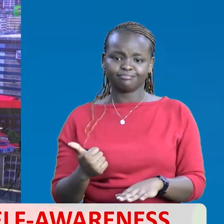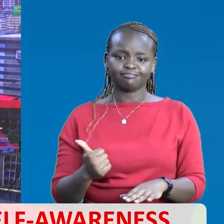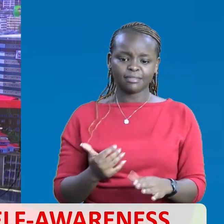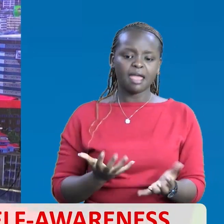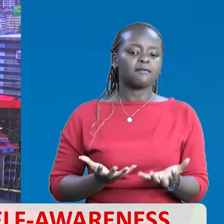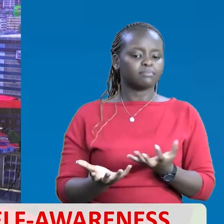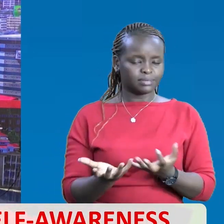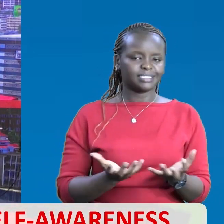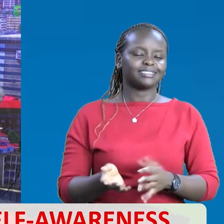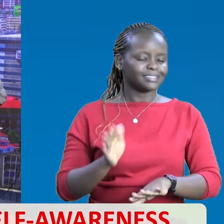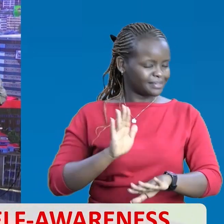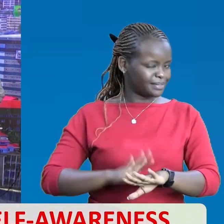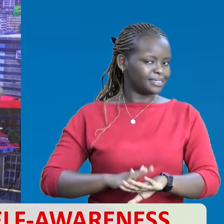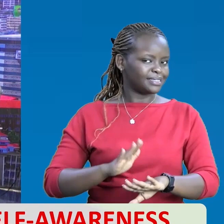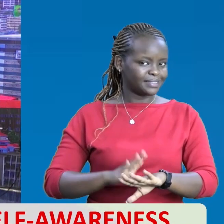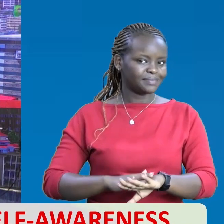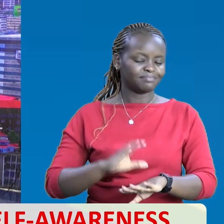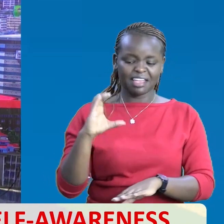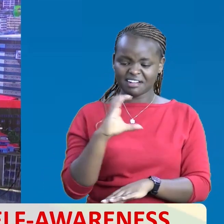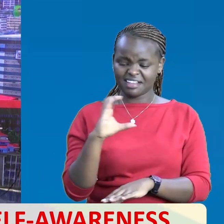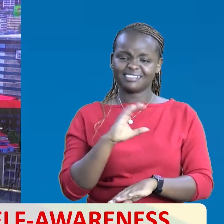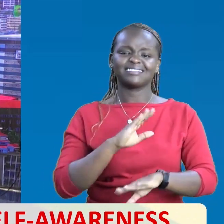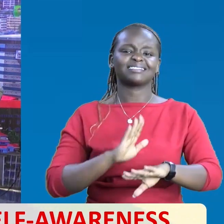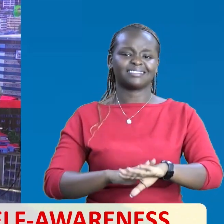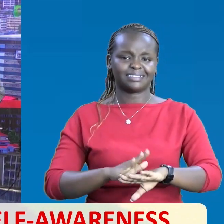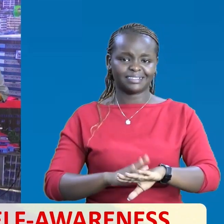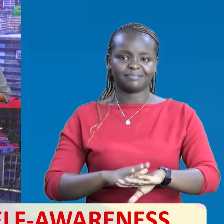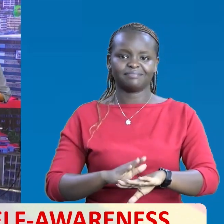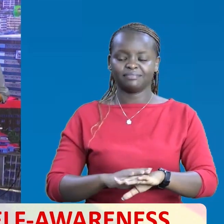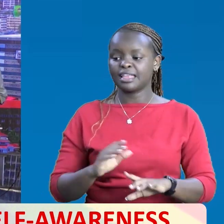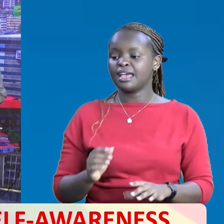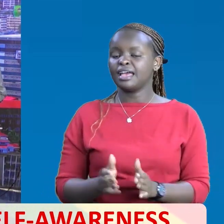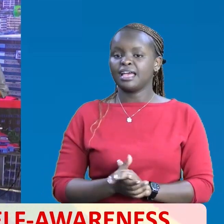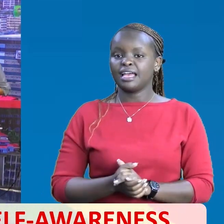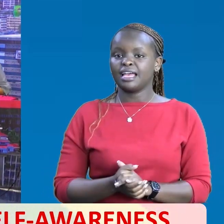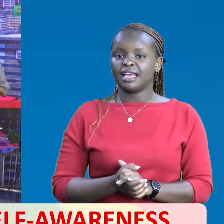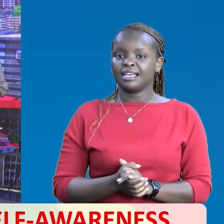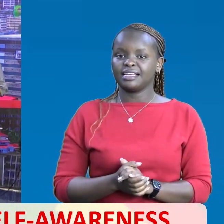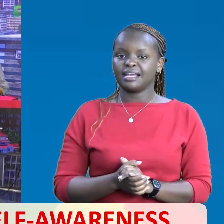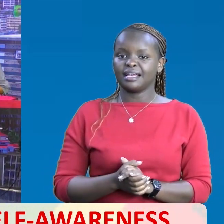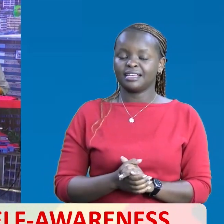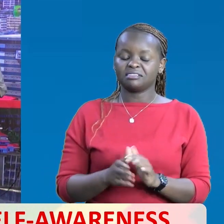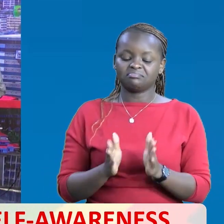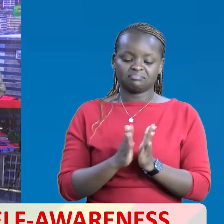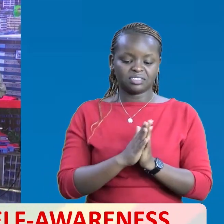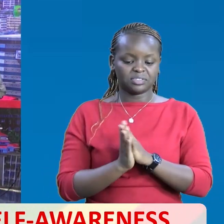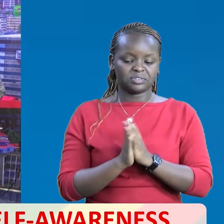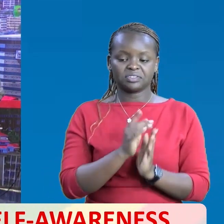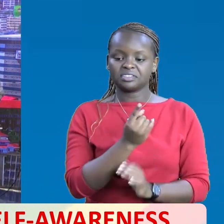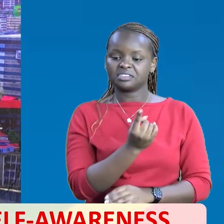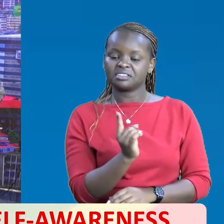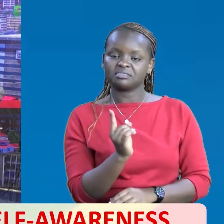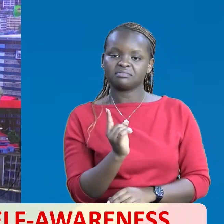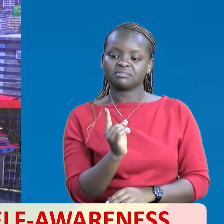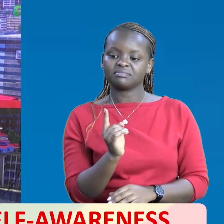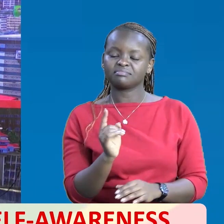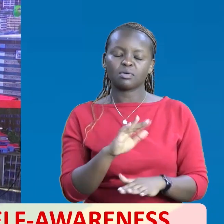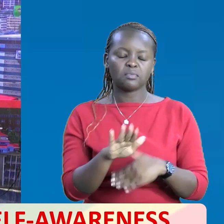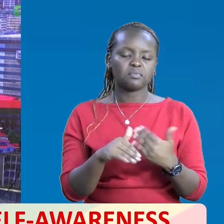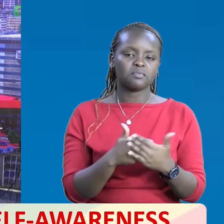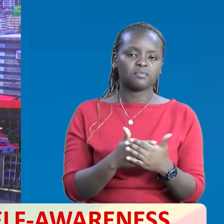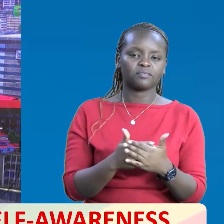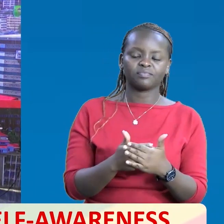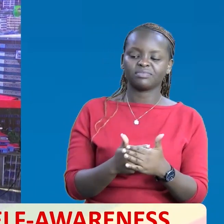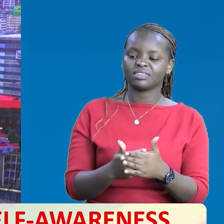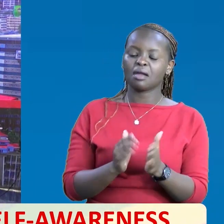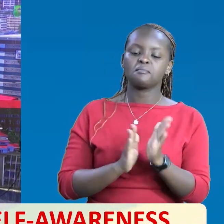wako sawa. Unajua this kind of mkihang around wanakwambia stories zao zote zinakumotivate. Wewe unaona kachini unajulizani aje,